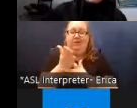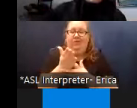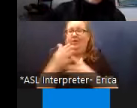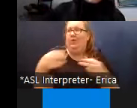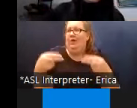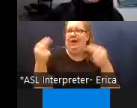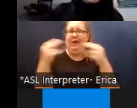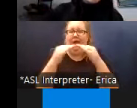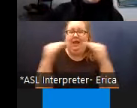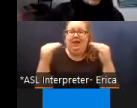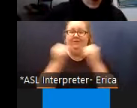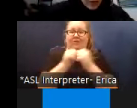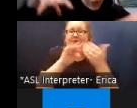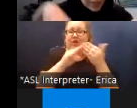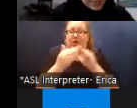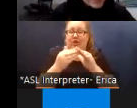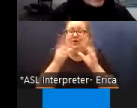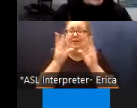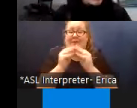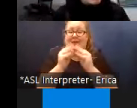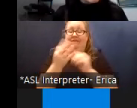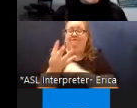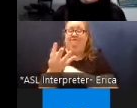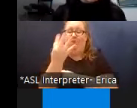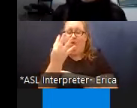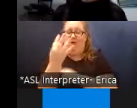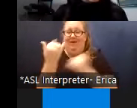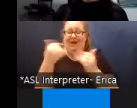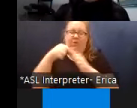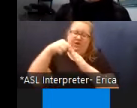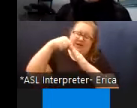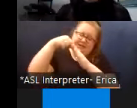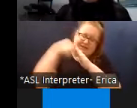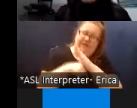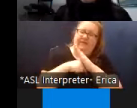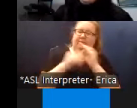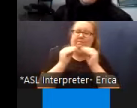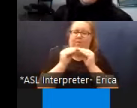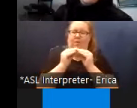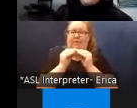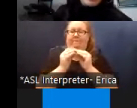with community meeting 4. Now we're diving in more deeply.